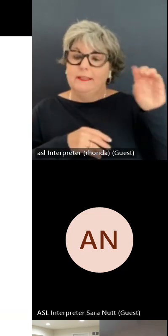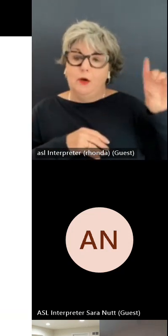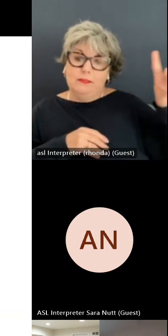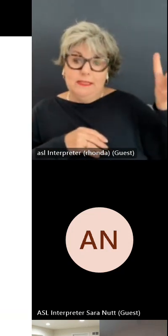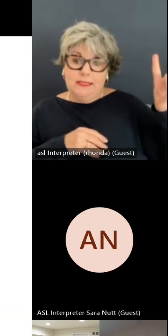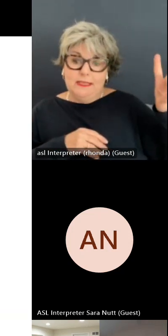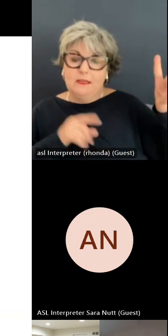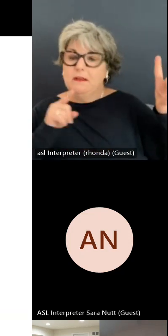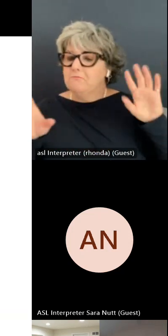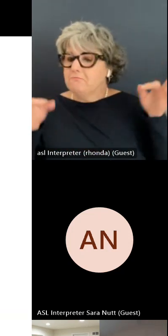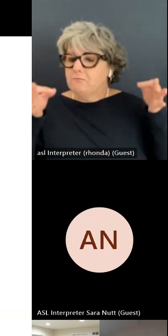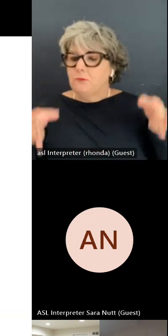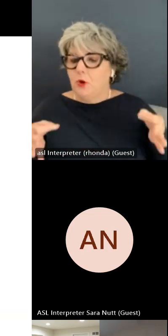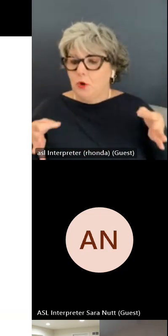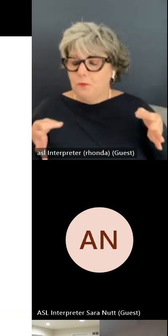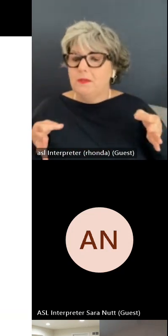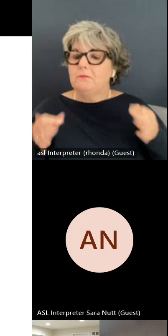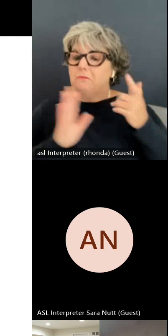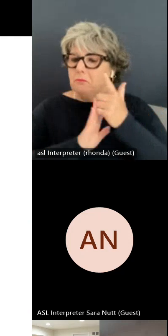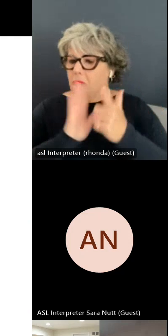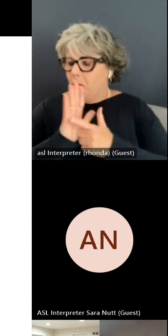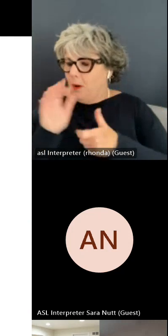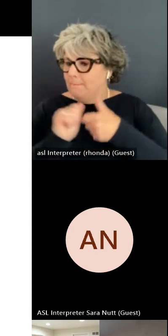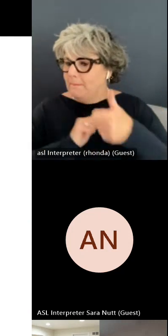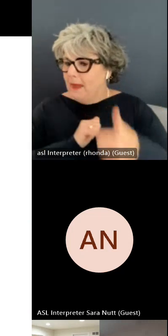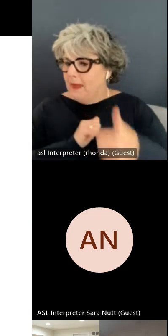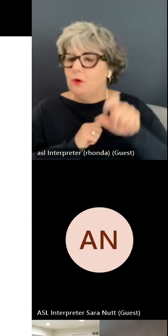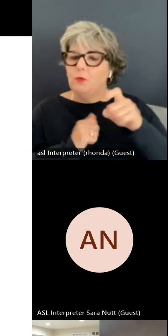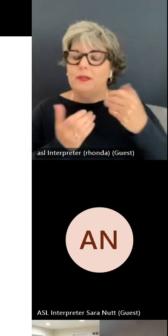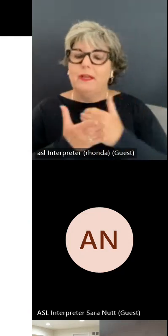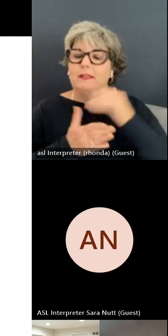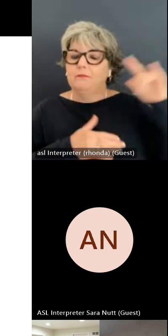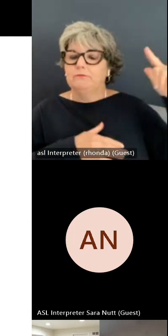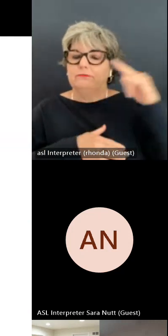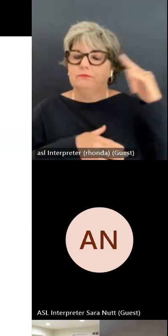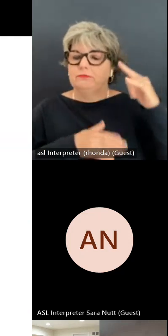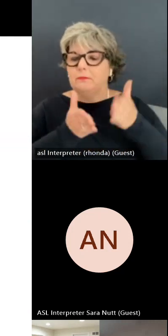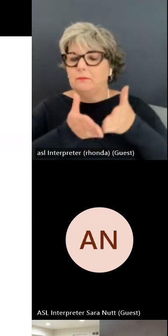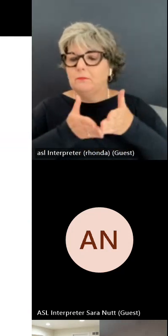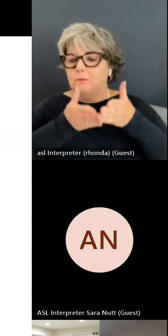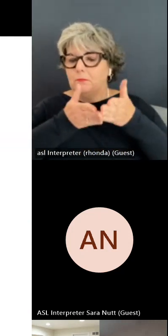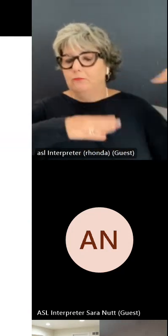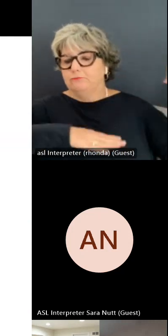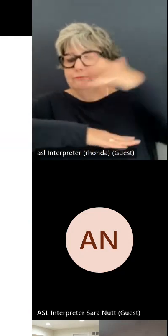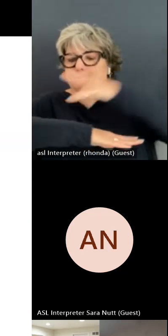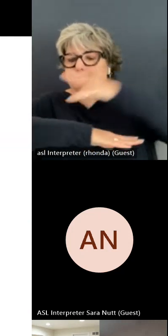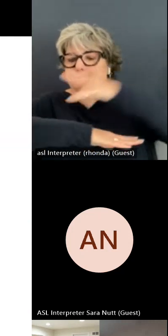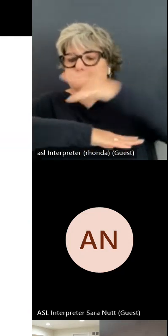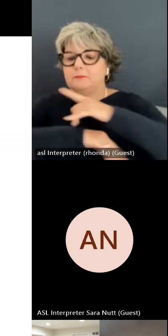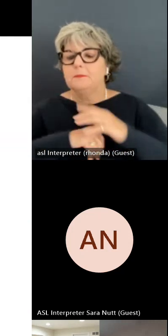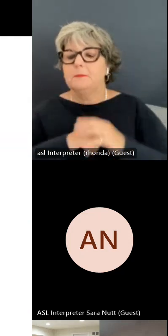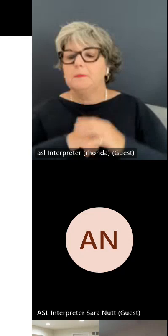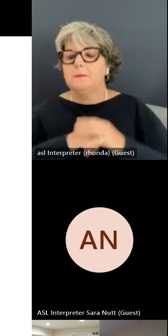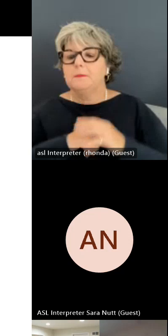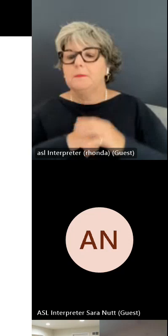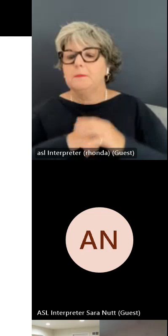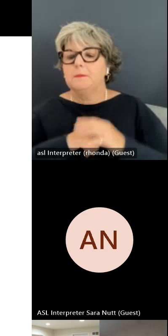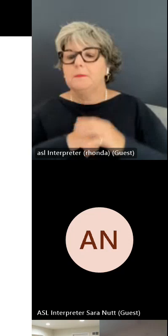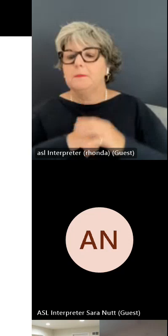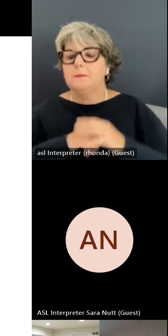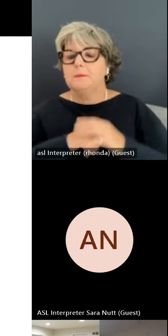They've determined and passed into law that we need a new aircraft carrier. And so they appropriate the money